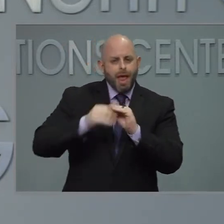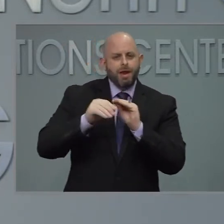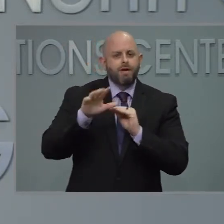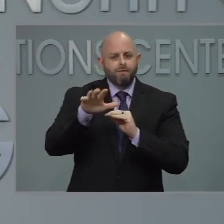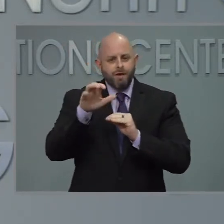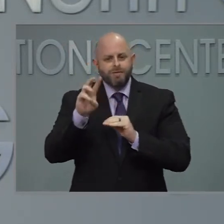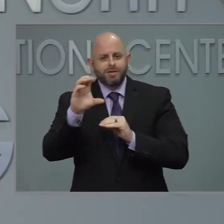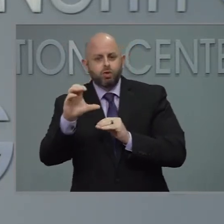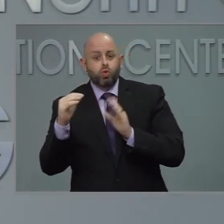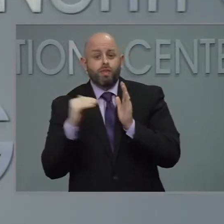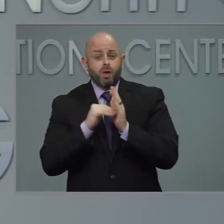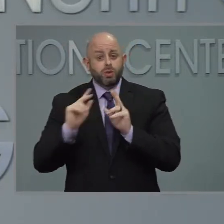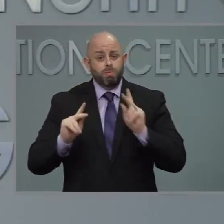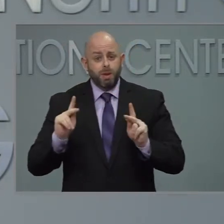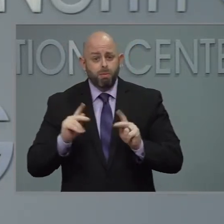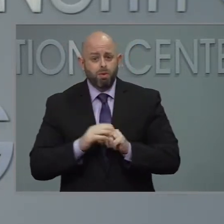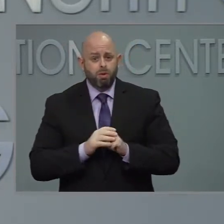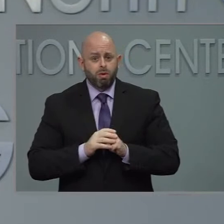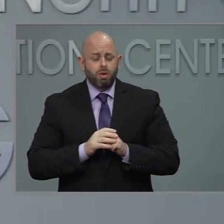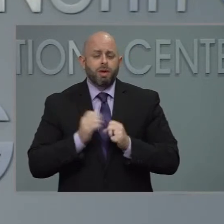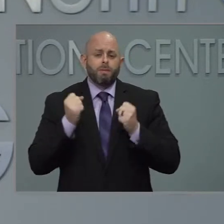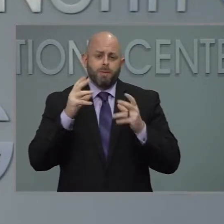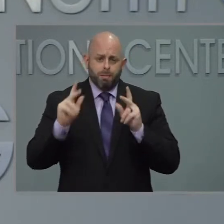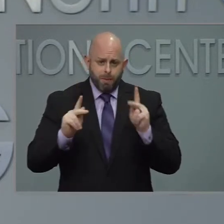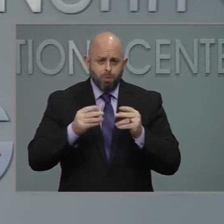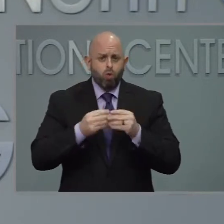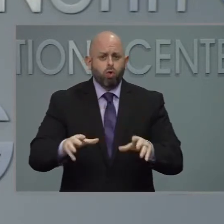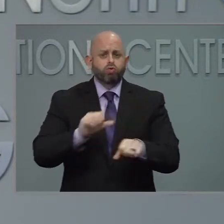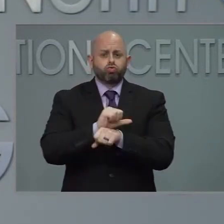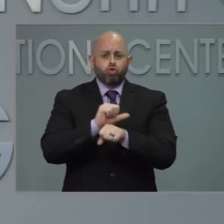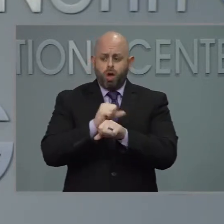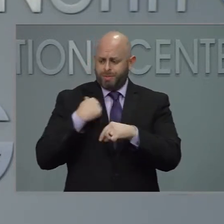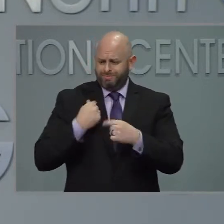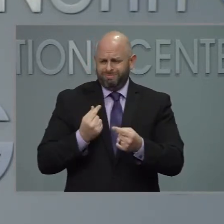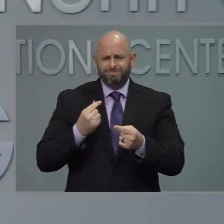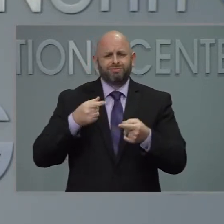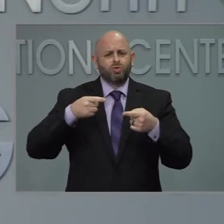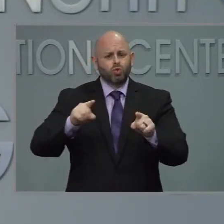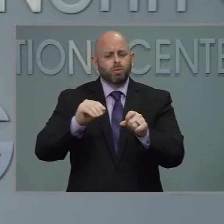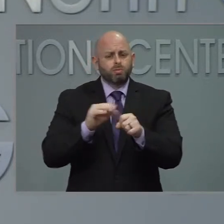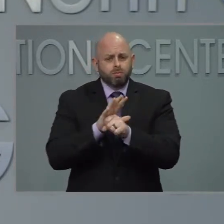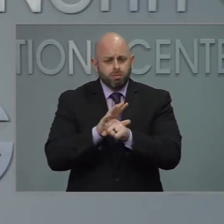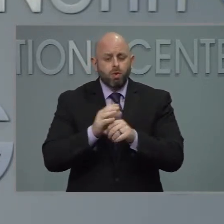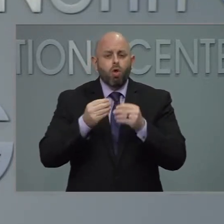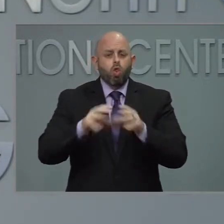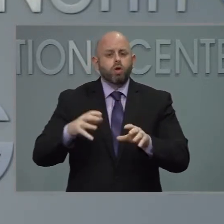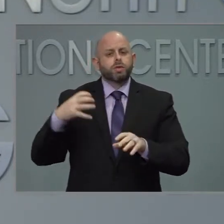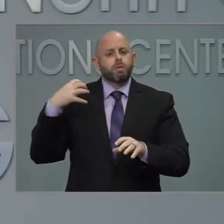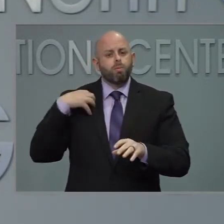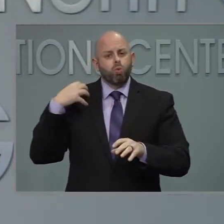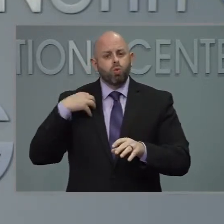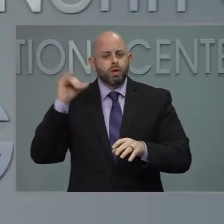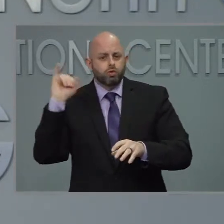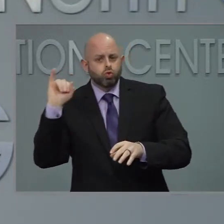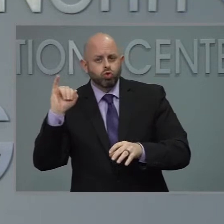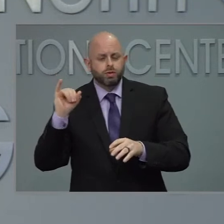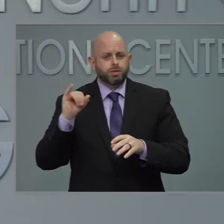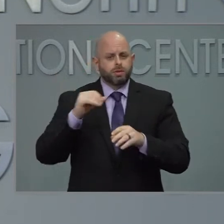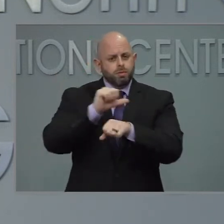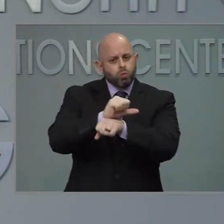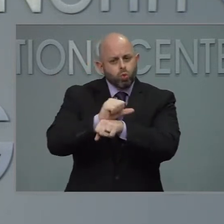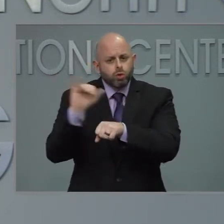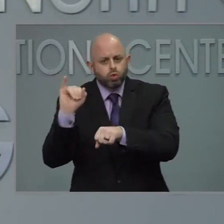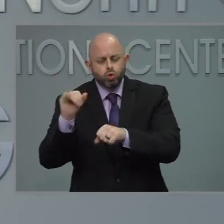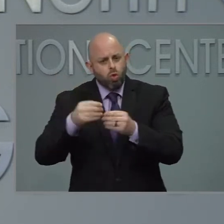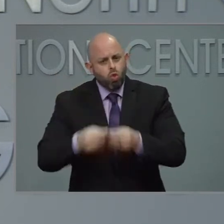A lot of people have lost their jobs during this pandemic and therefore have lost their employer-sponsored health insurance.